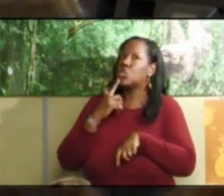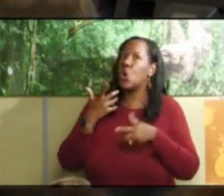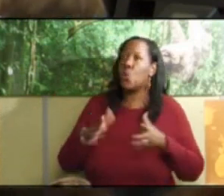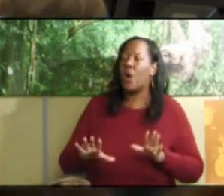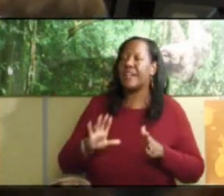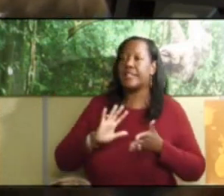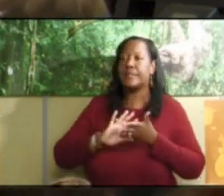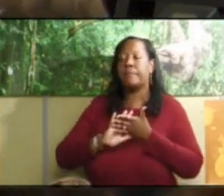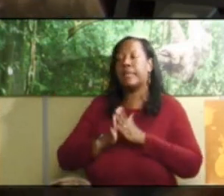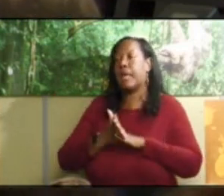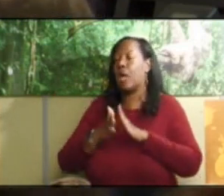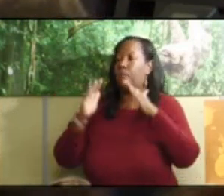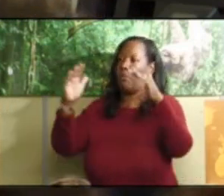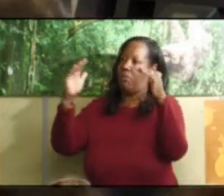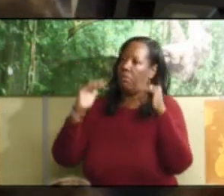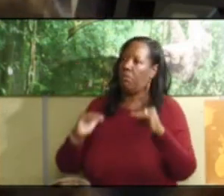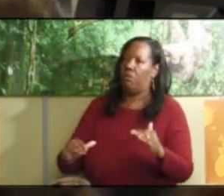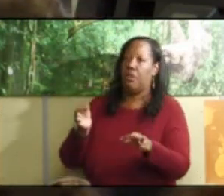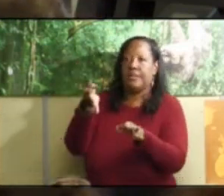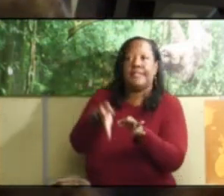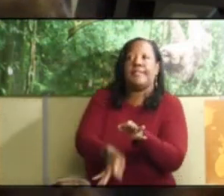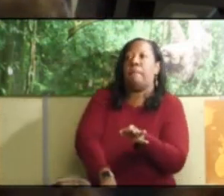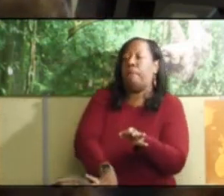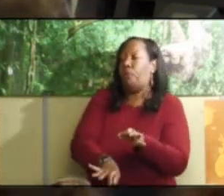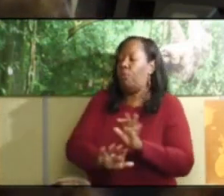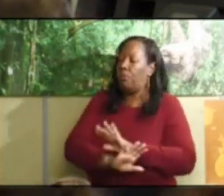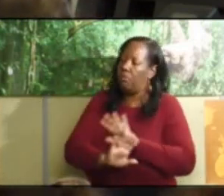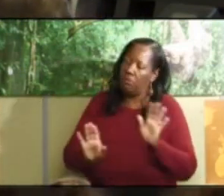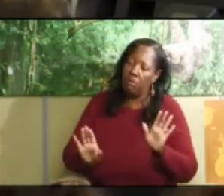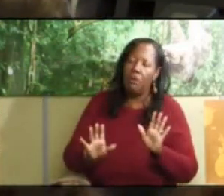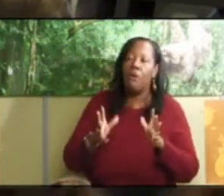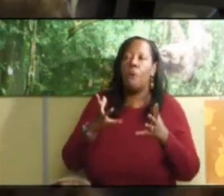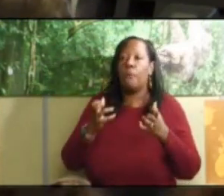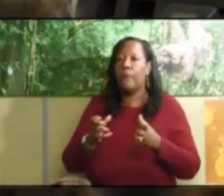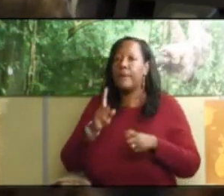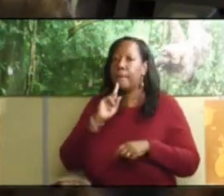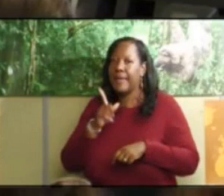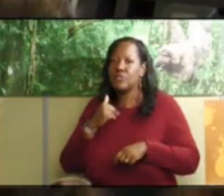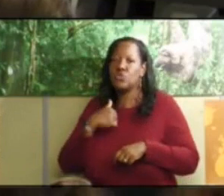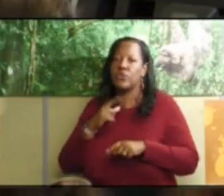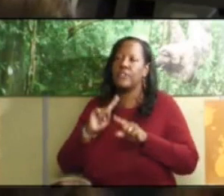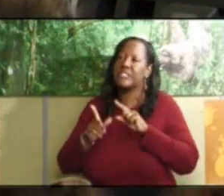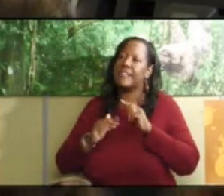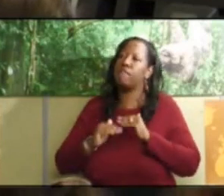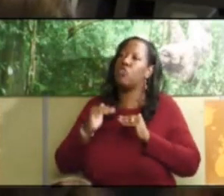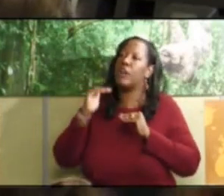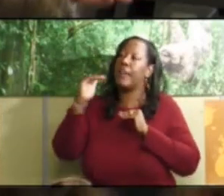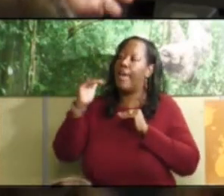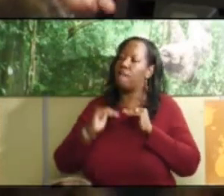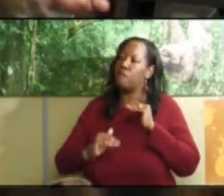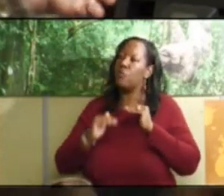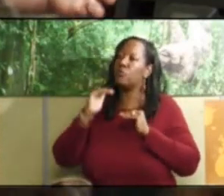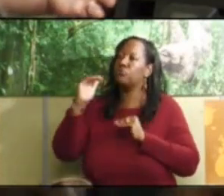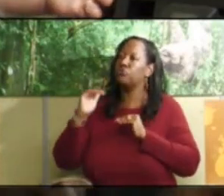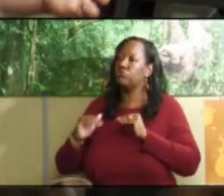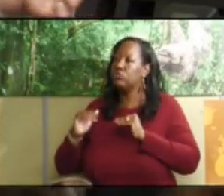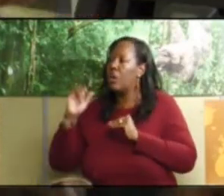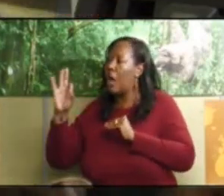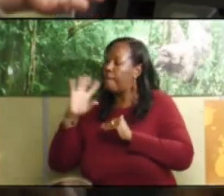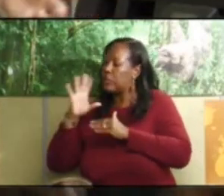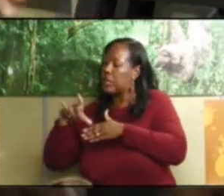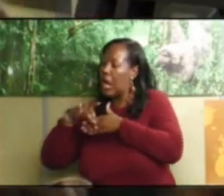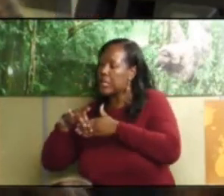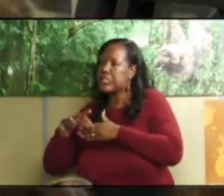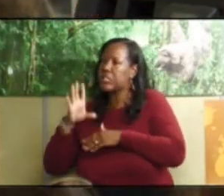be oversimplistic. We try to make sure that there are levels of content where you can have an opportunity to